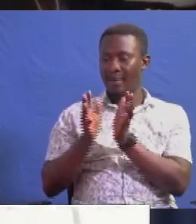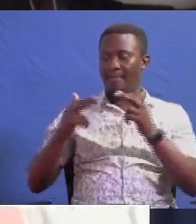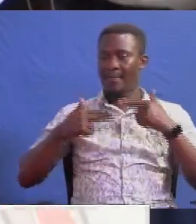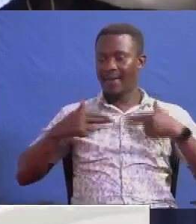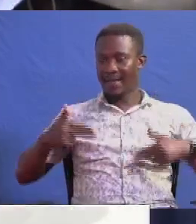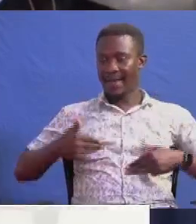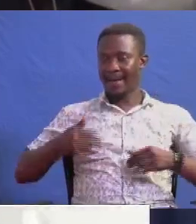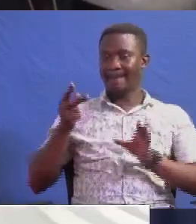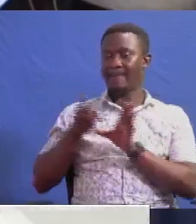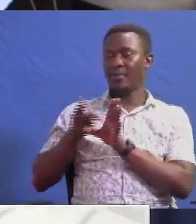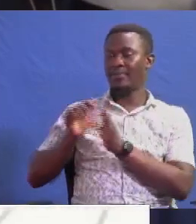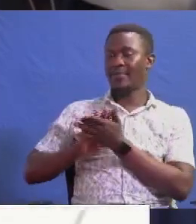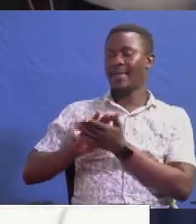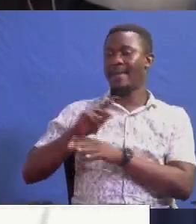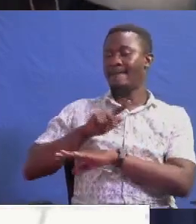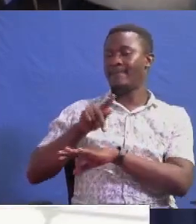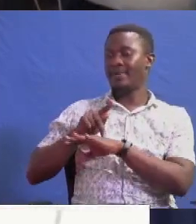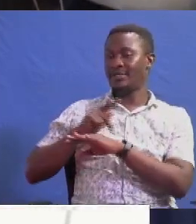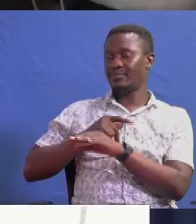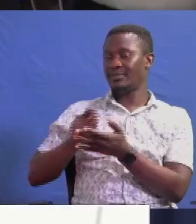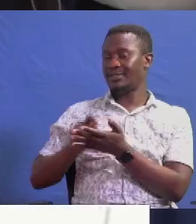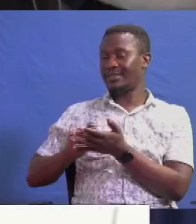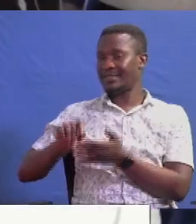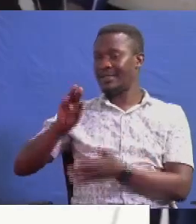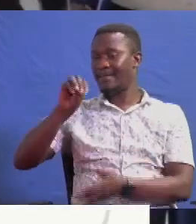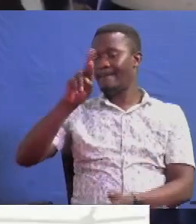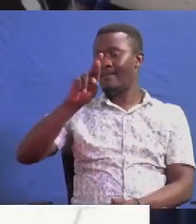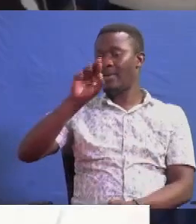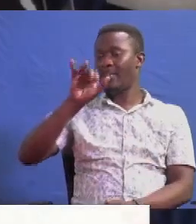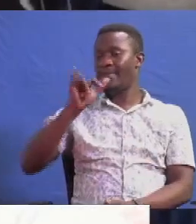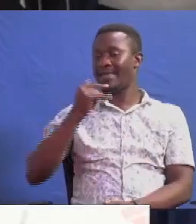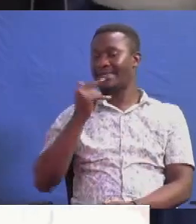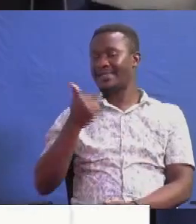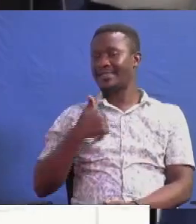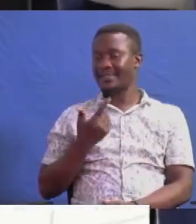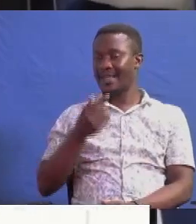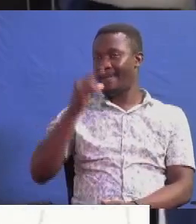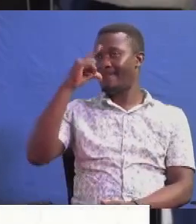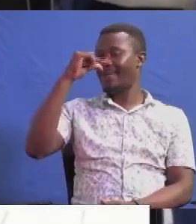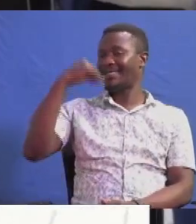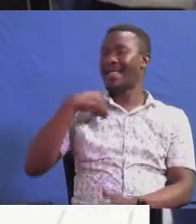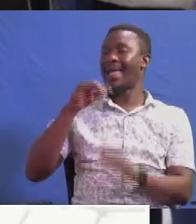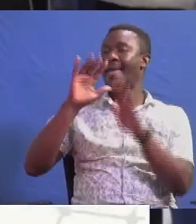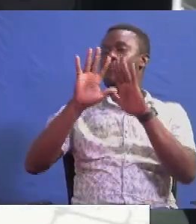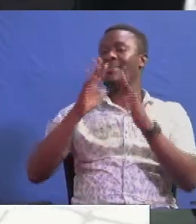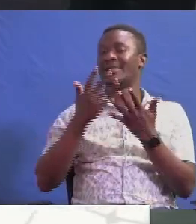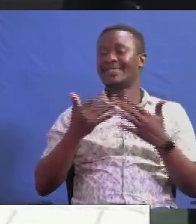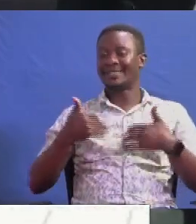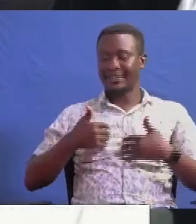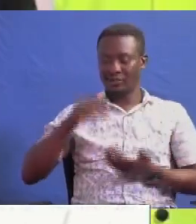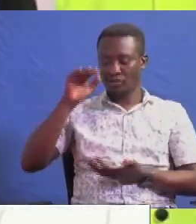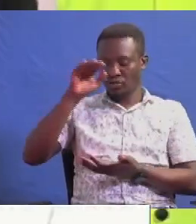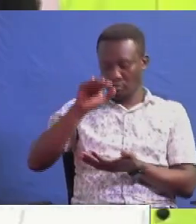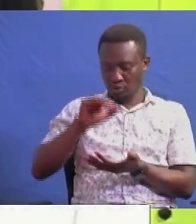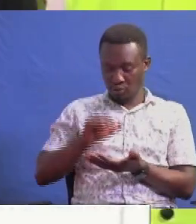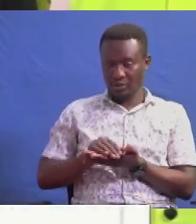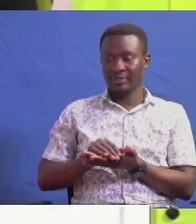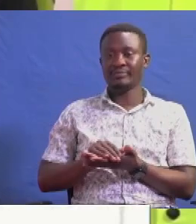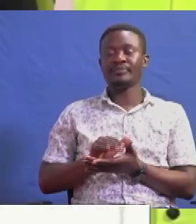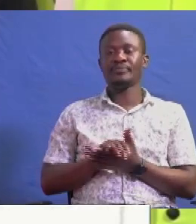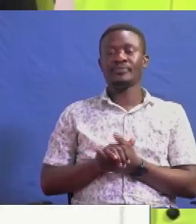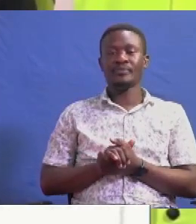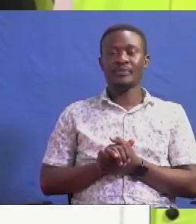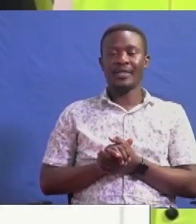Professional Standards Principal Secretary Mary Muthoni emphasized that the vaccines are a critical tool in reducing the transmission of the virus. The decision